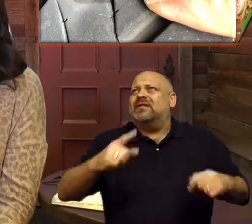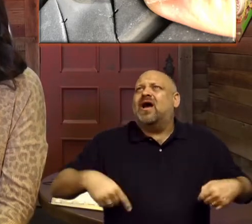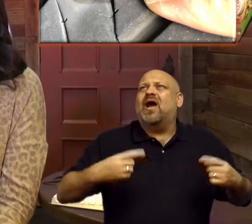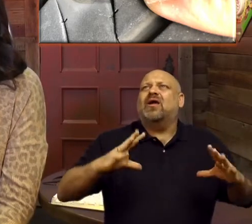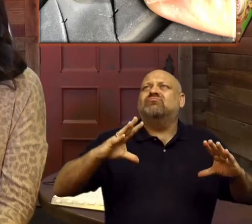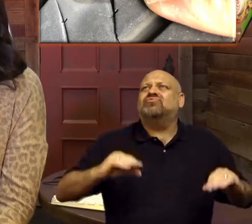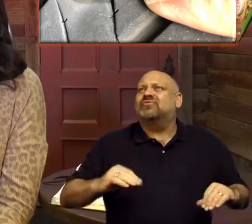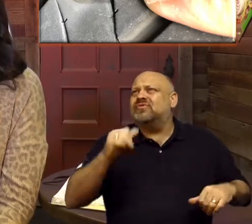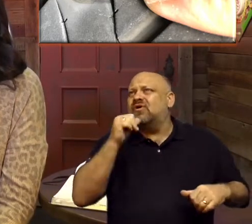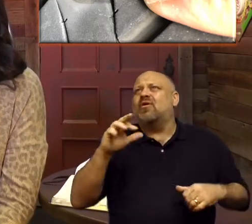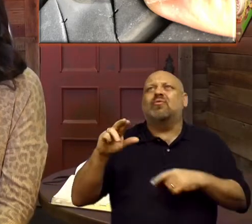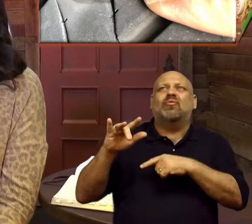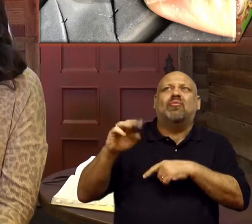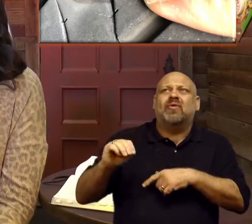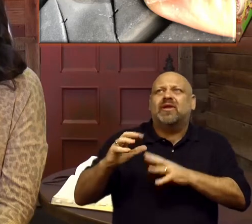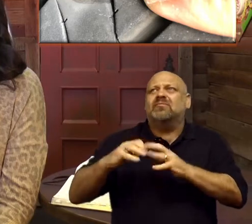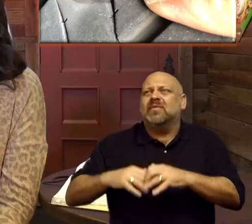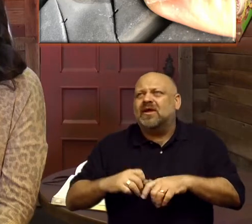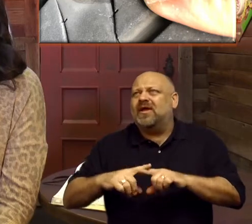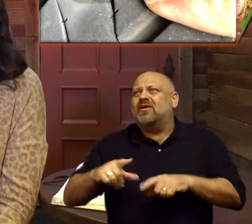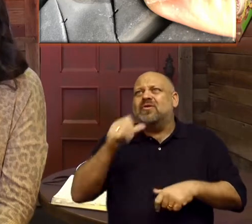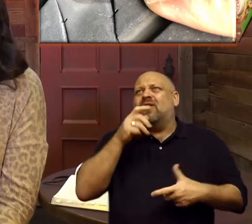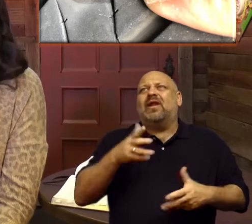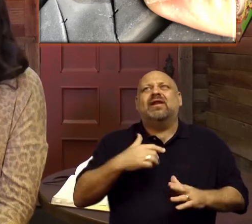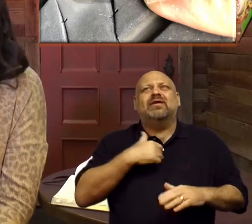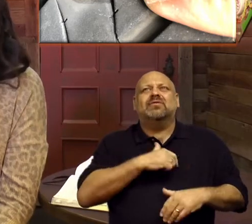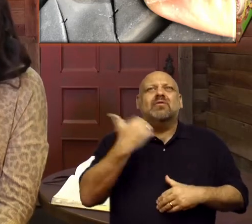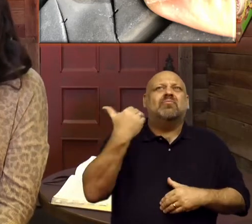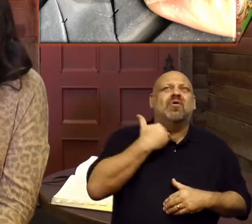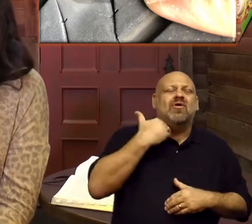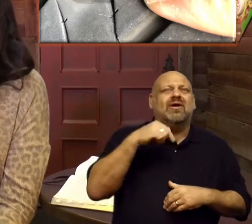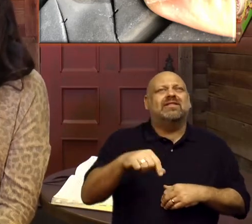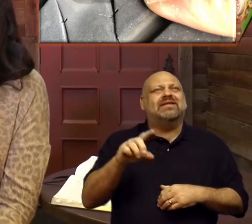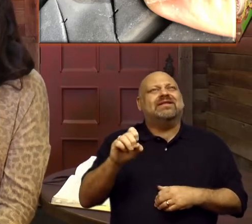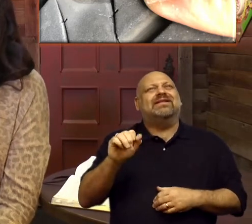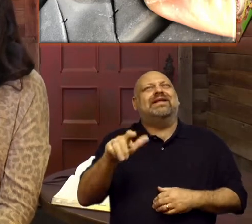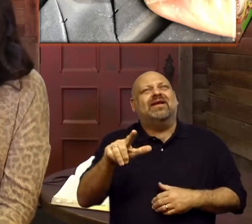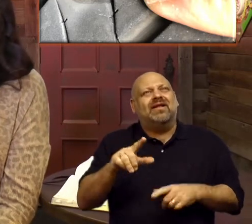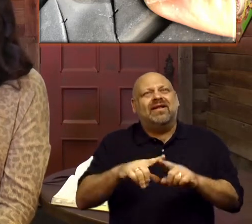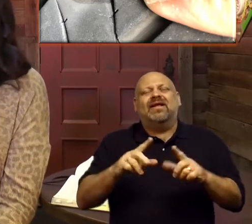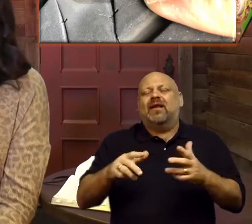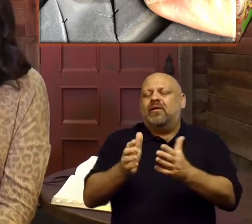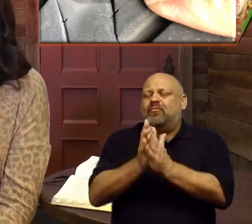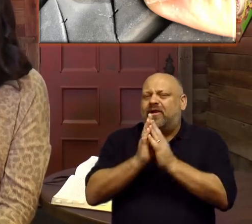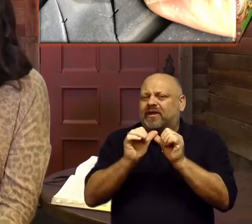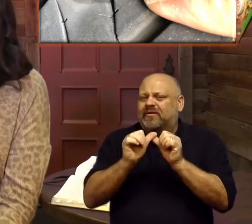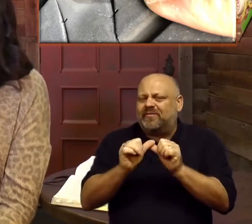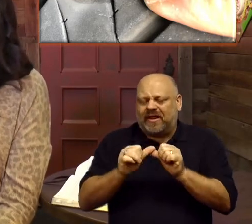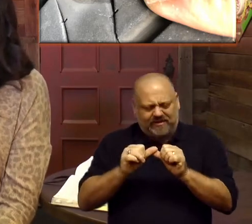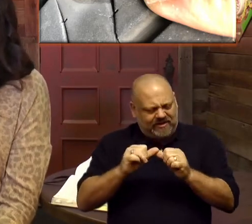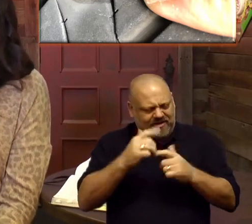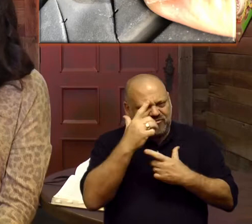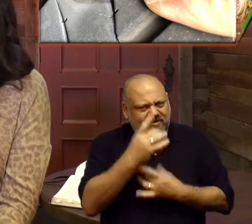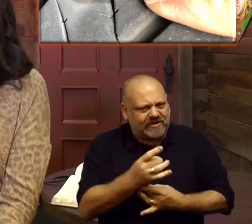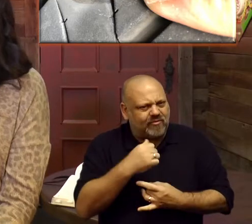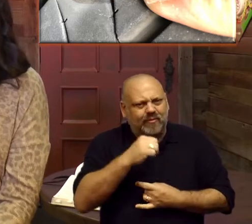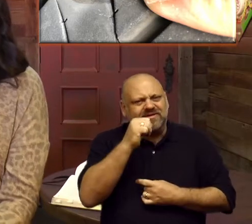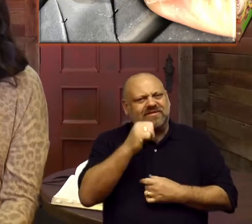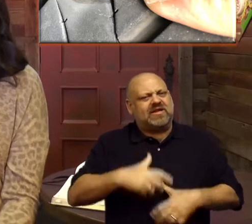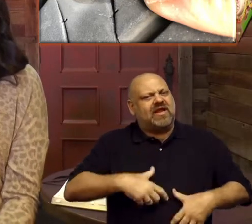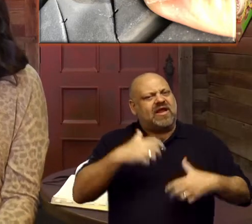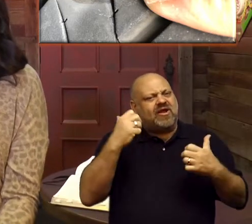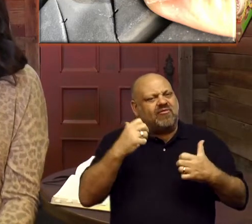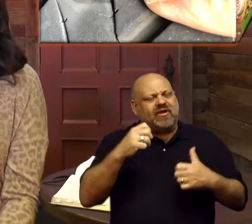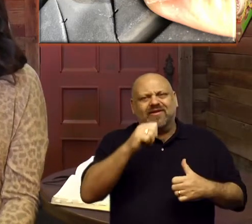deflate. Please don't let my rims go bad. God, please don't let us go broke on this deal. You know, I was just praying. And the interesting thing is I wasn't getting angry